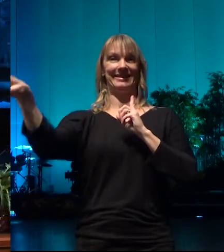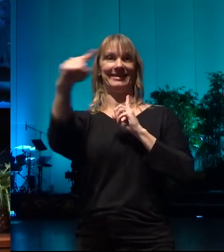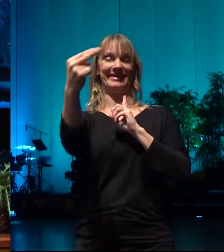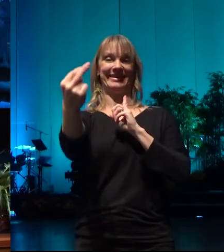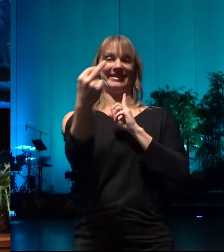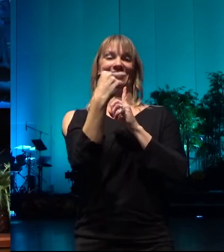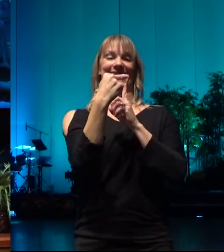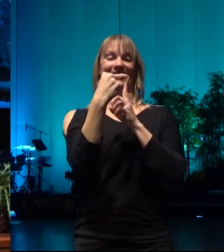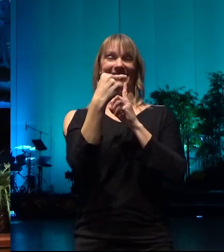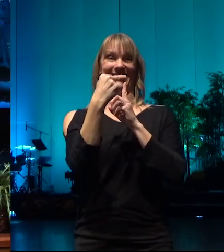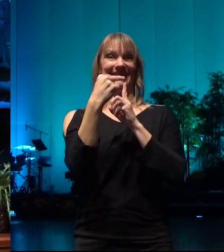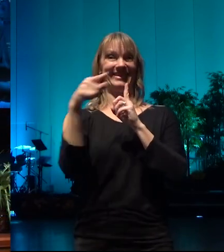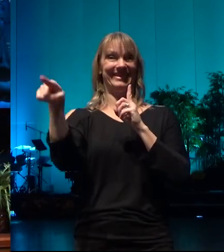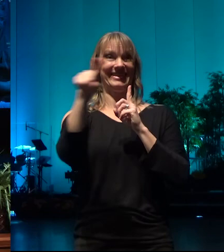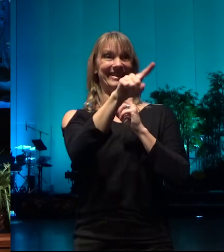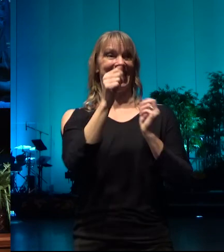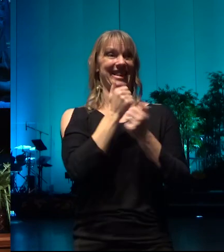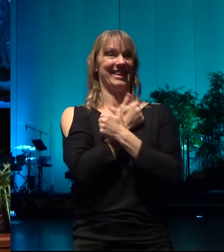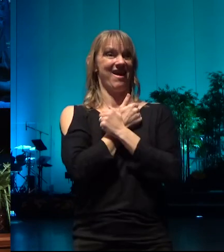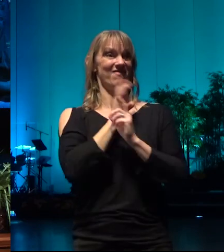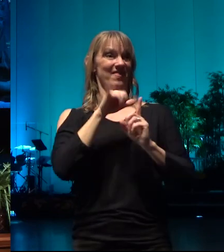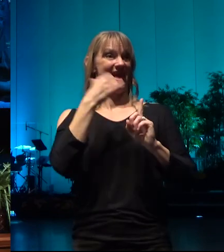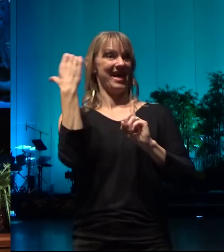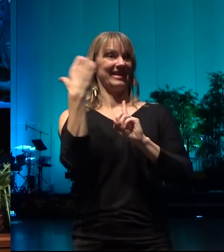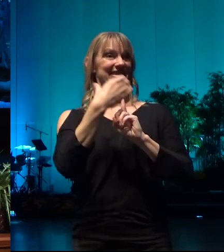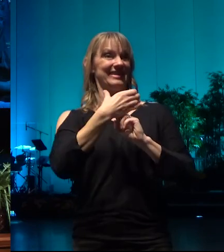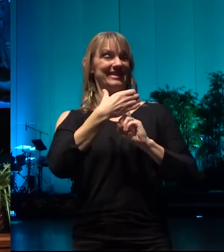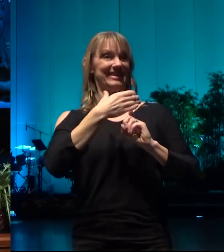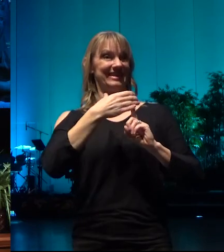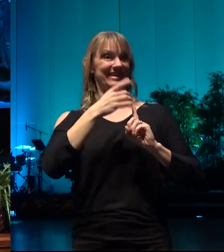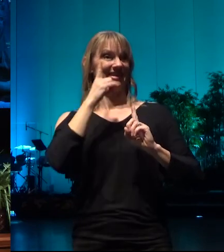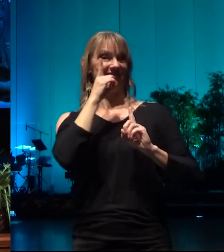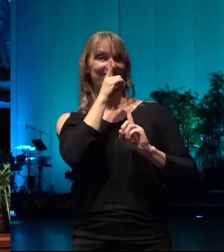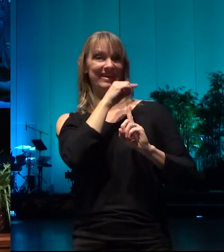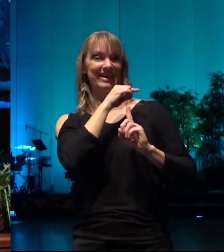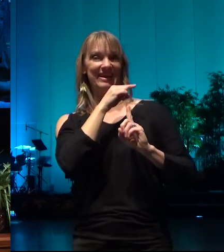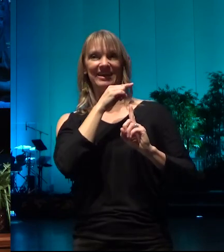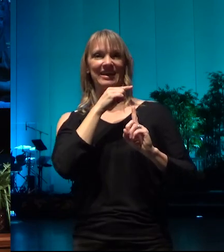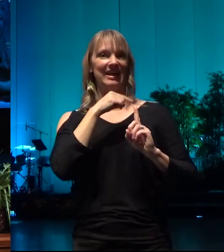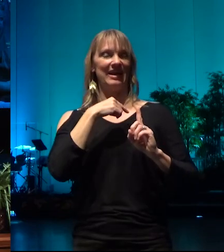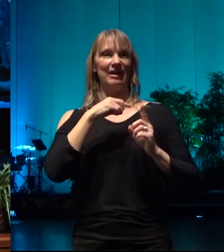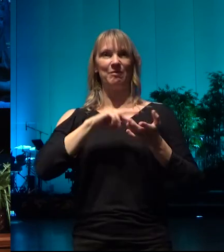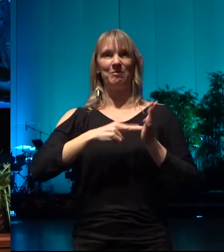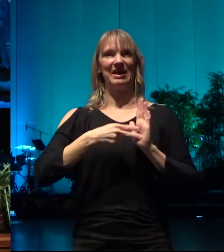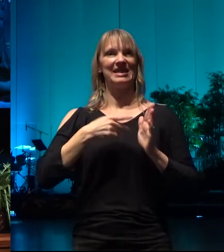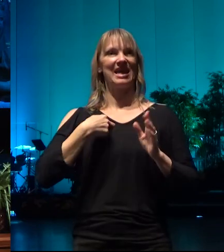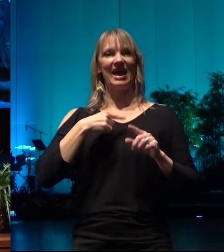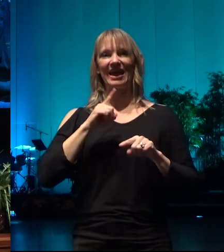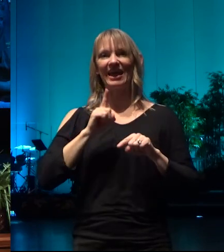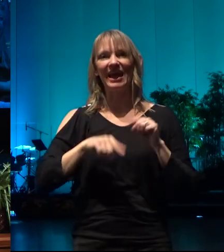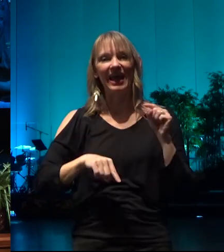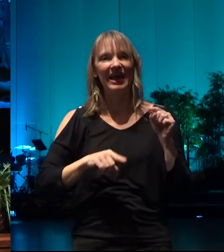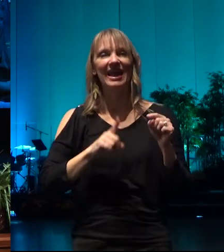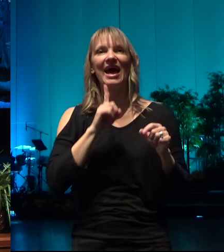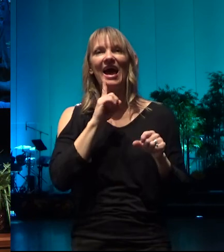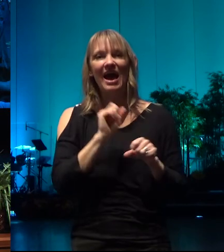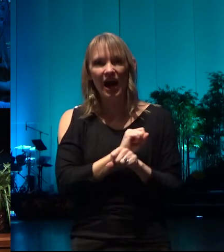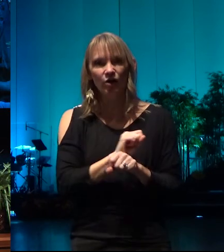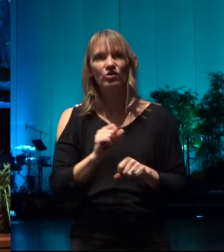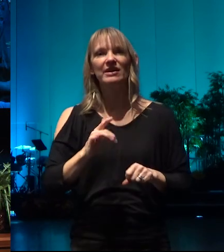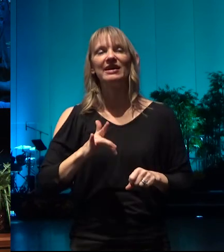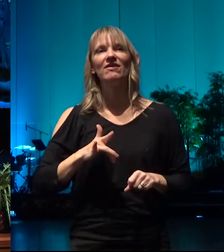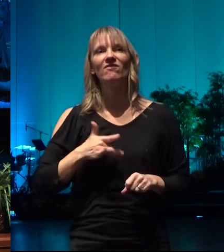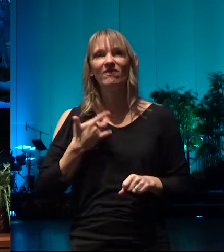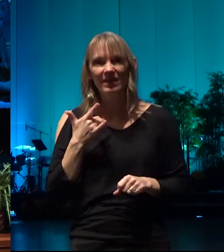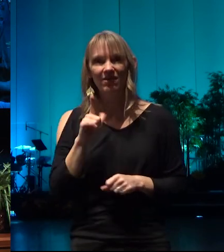to see, and people choose to love that image, I can't ever really feel love.